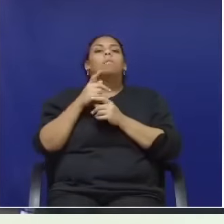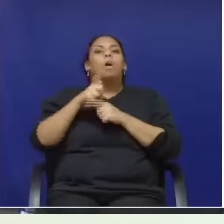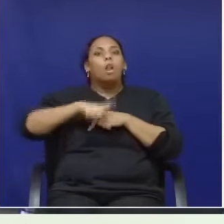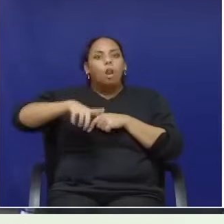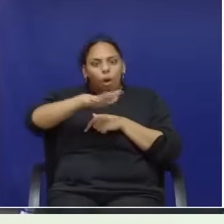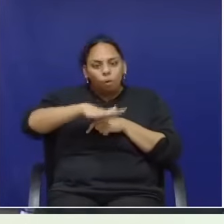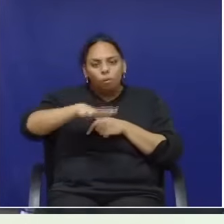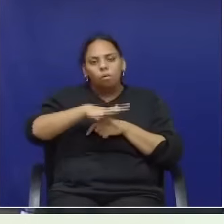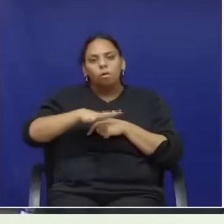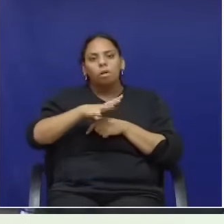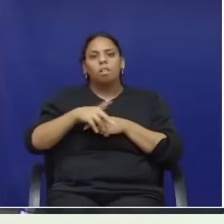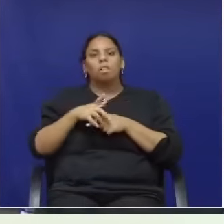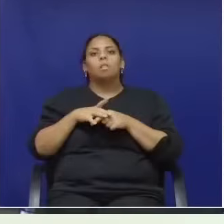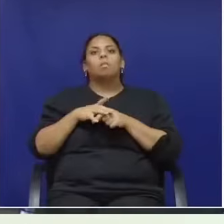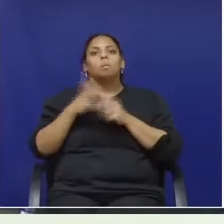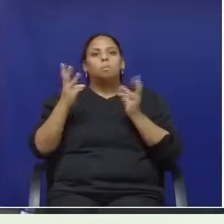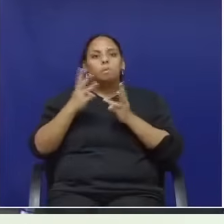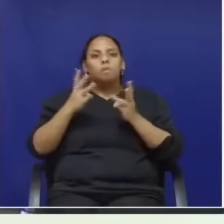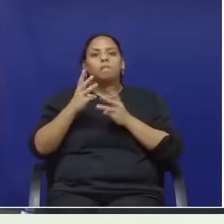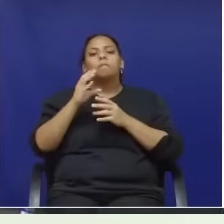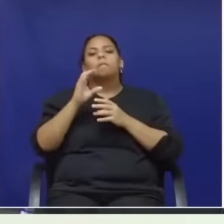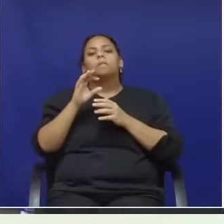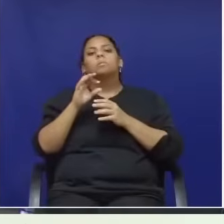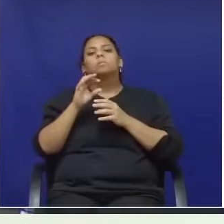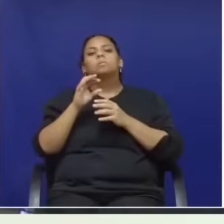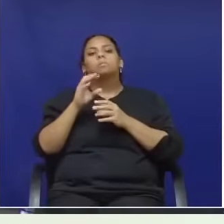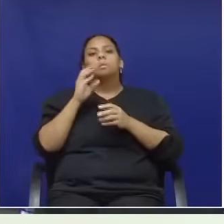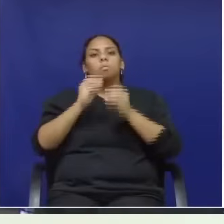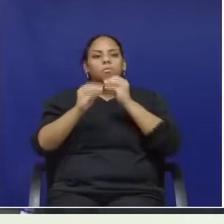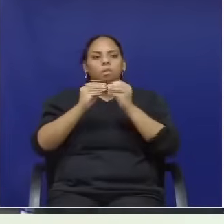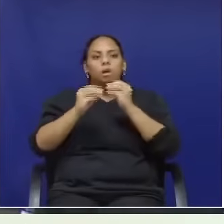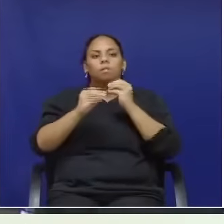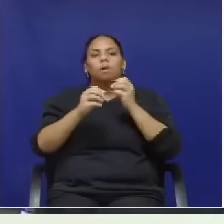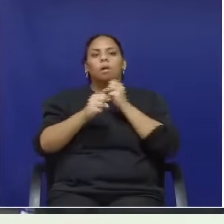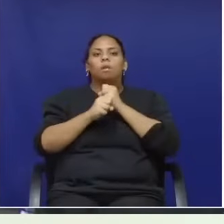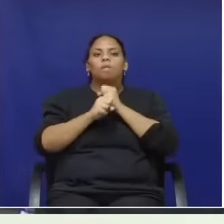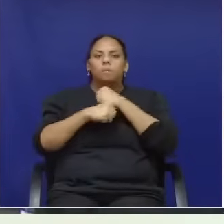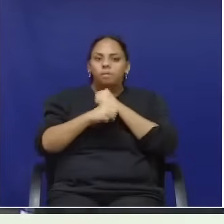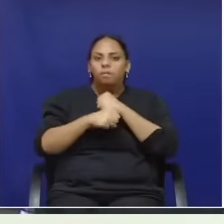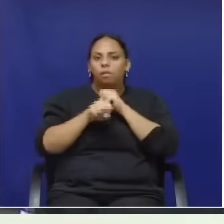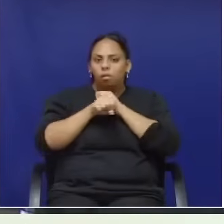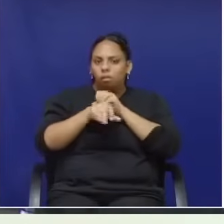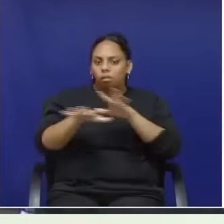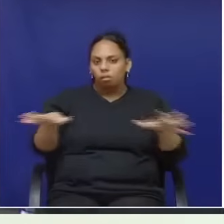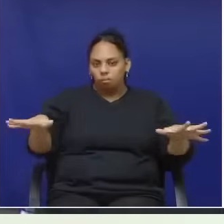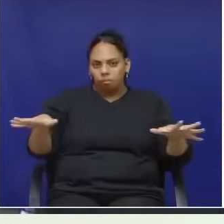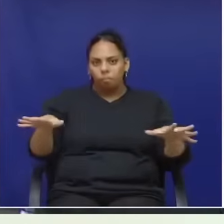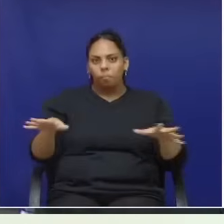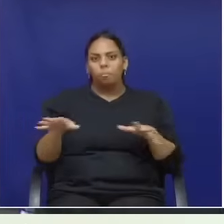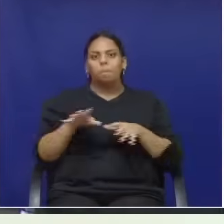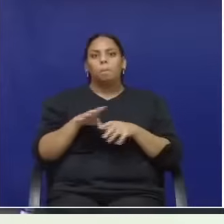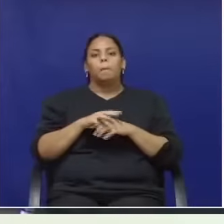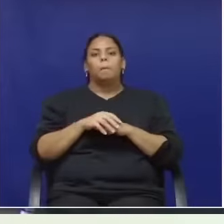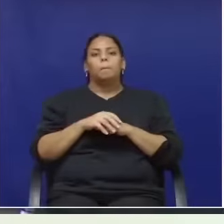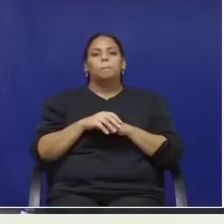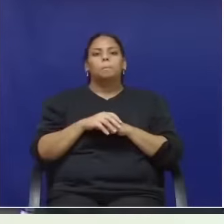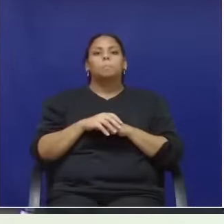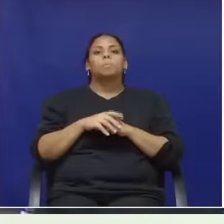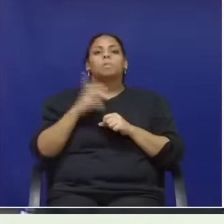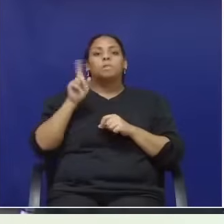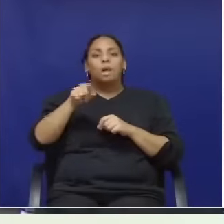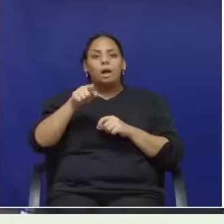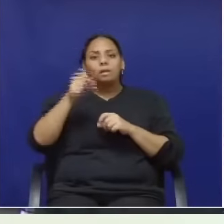capable of facilitating manufacturing and distribution activities. The proliferation of